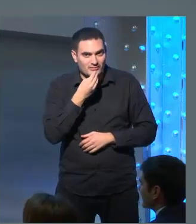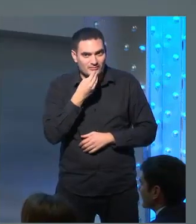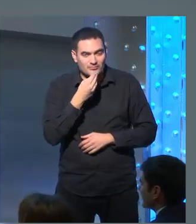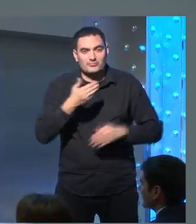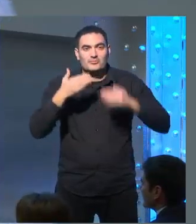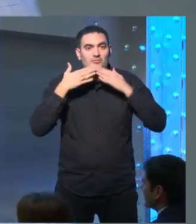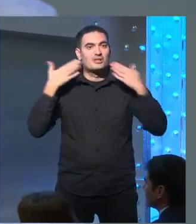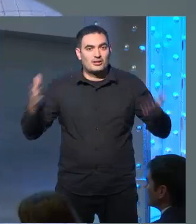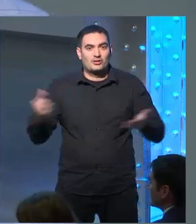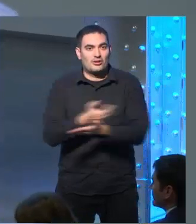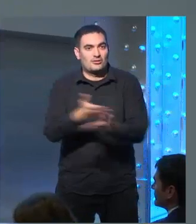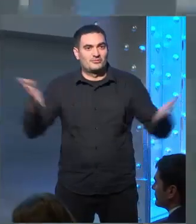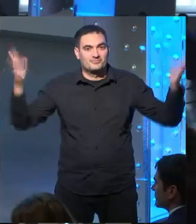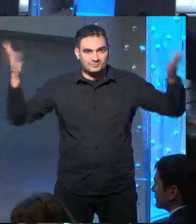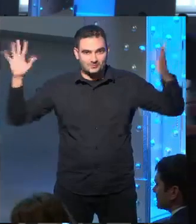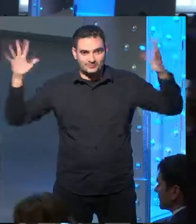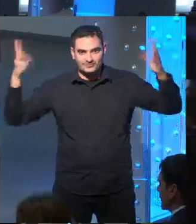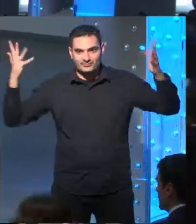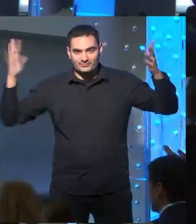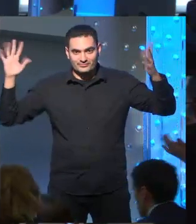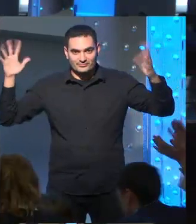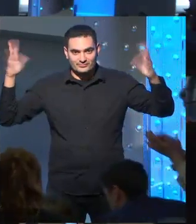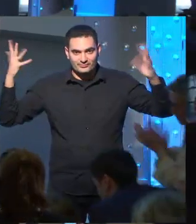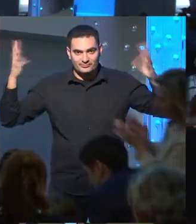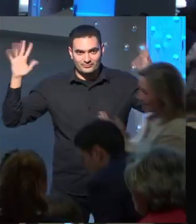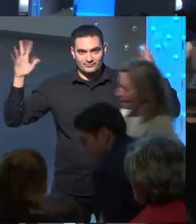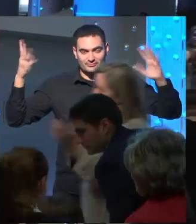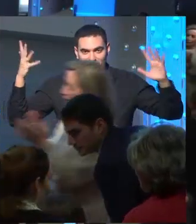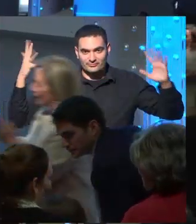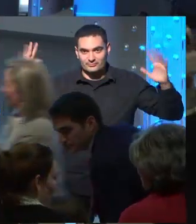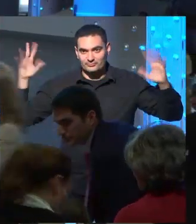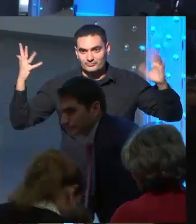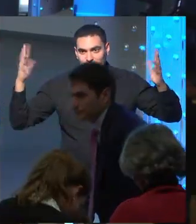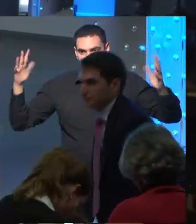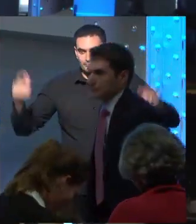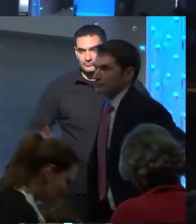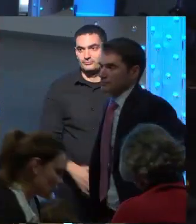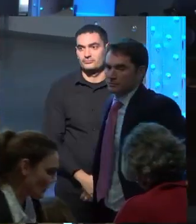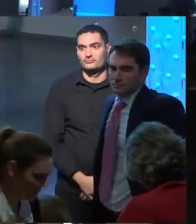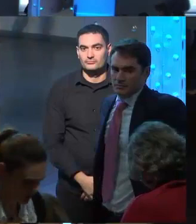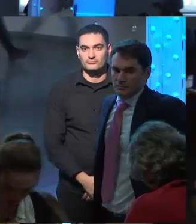what a wonderful experience to have a Spanish wine and to share a cocktail with everyone here.